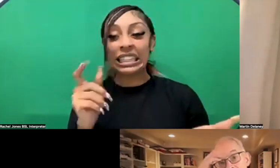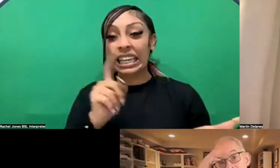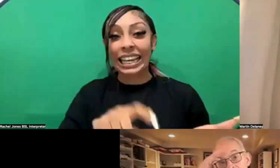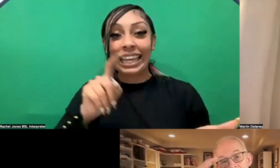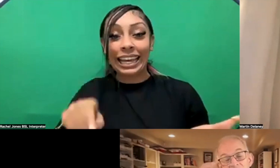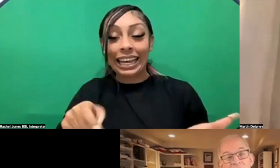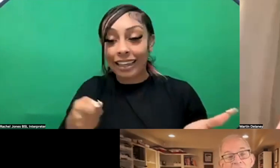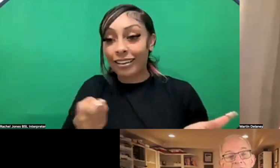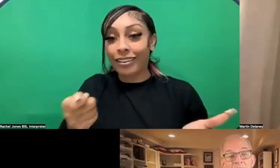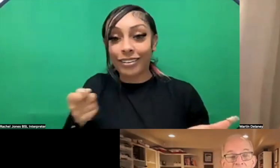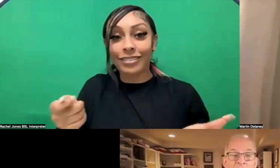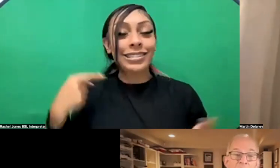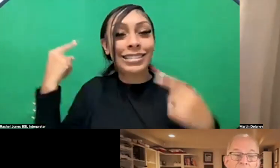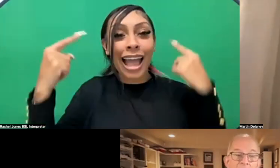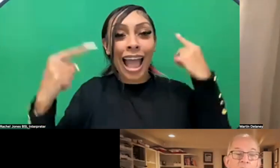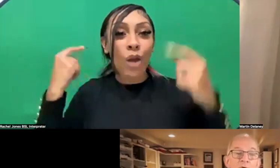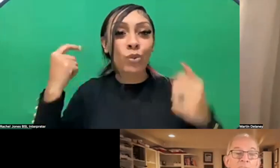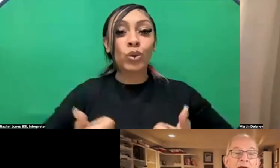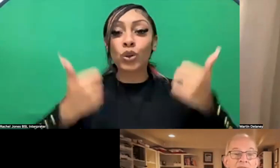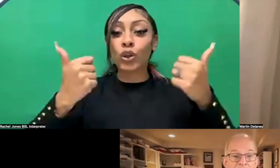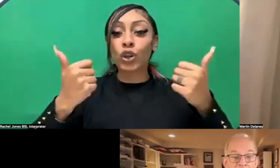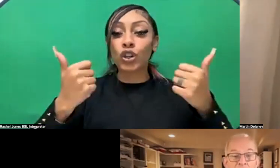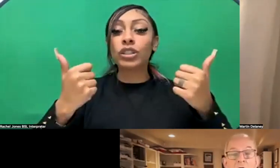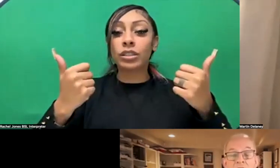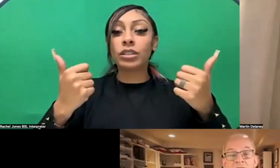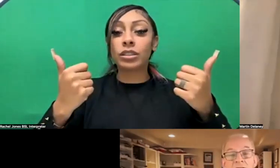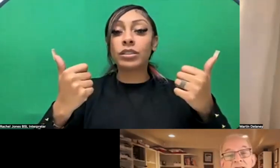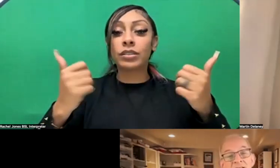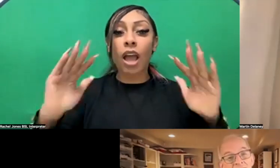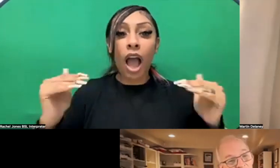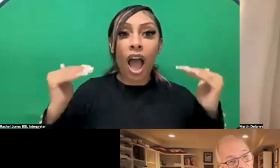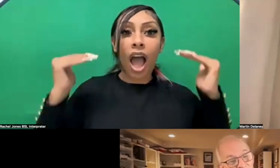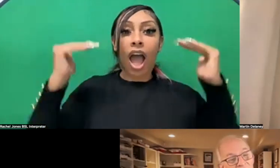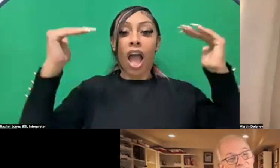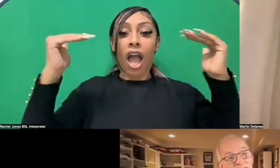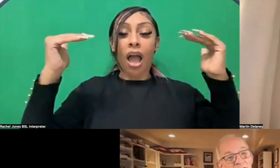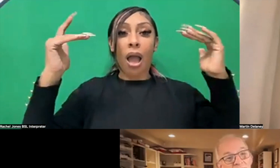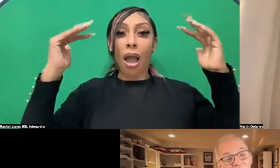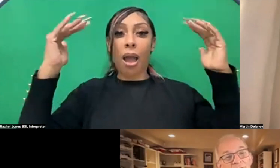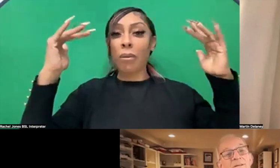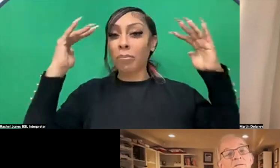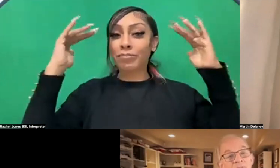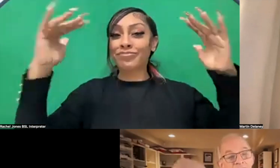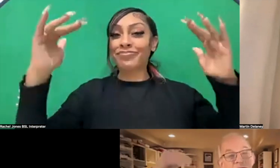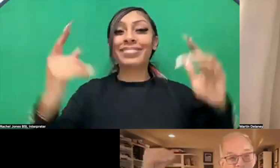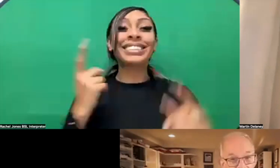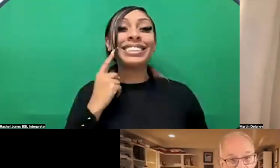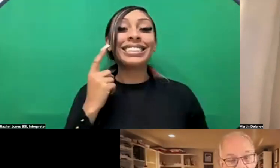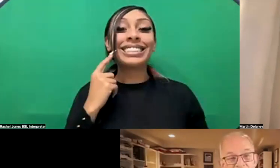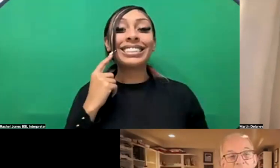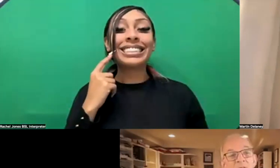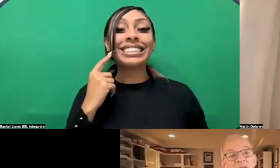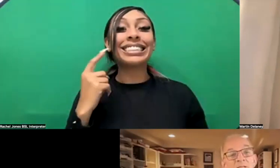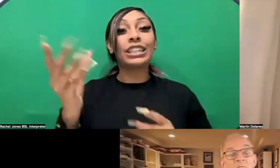good, but it had what I call an upward path of virtuosity. It was easy to learn, difficult to